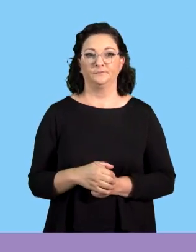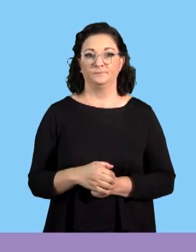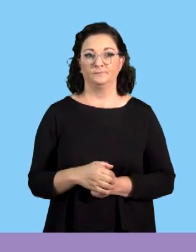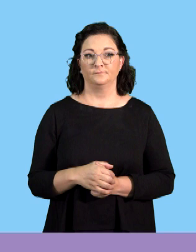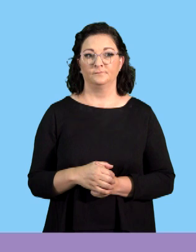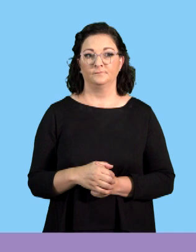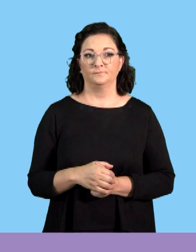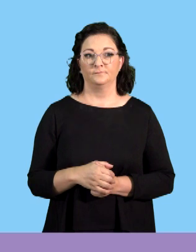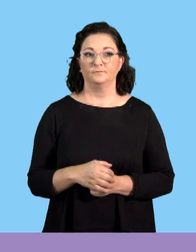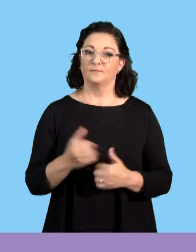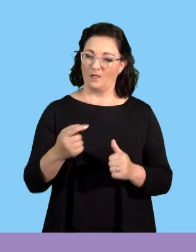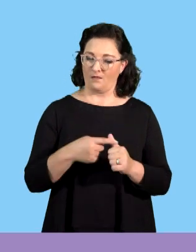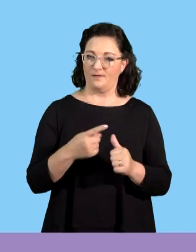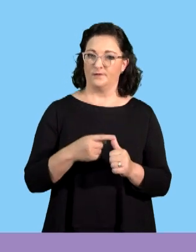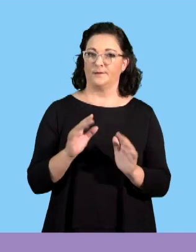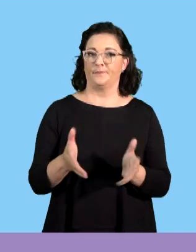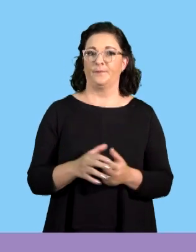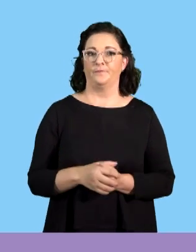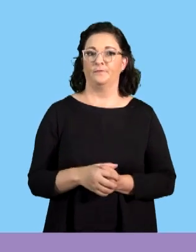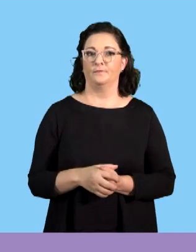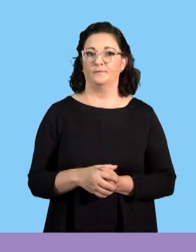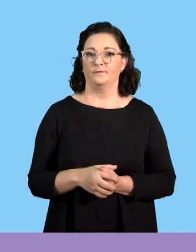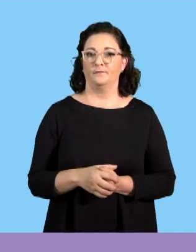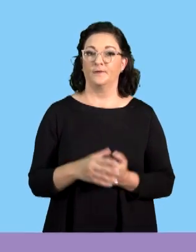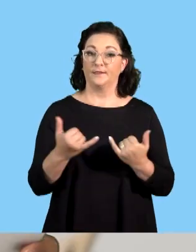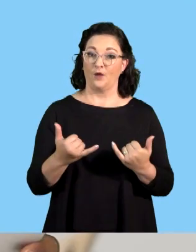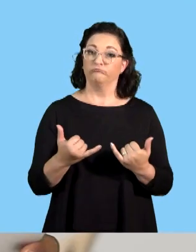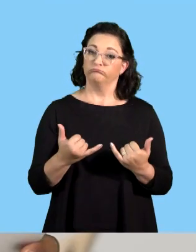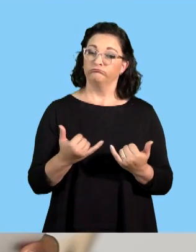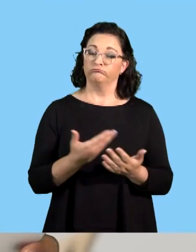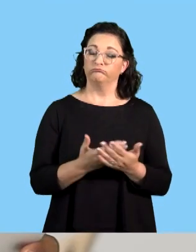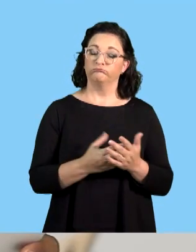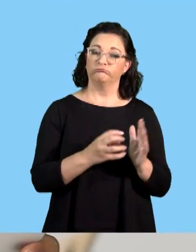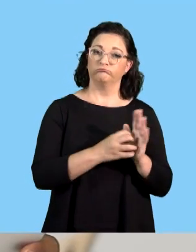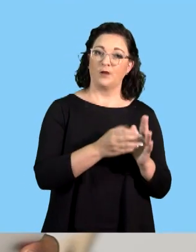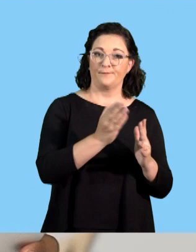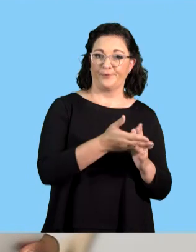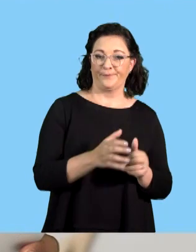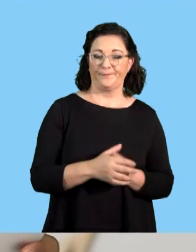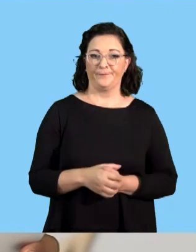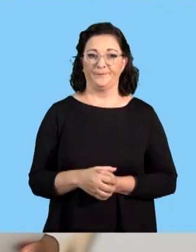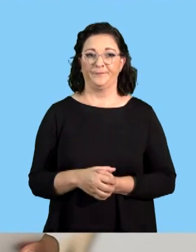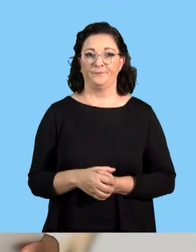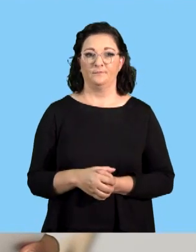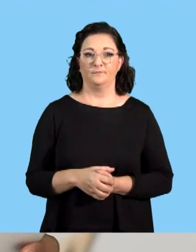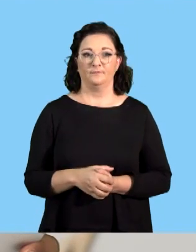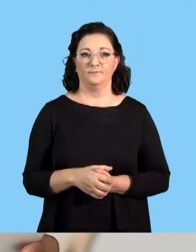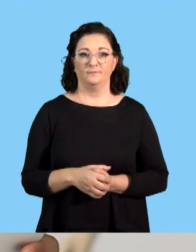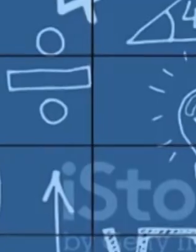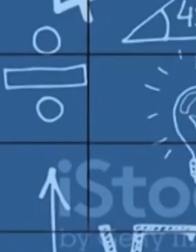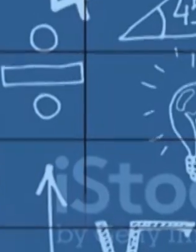0.0045. And this is our answer. And with that, let's go for an ad break.